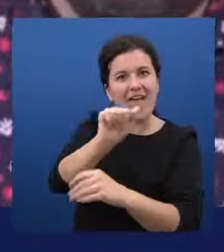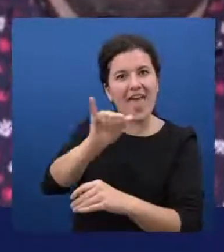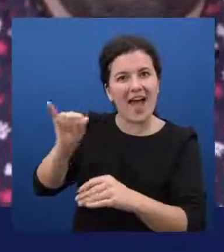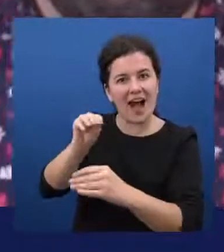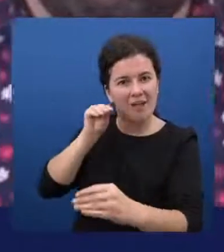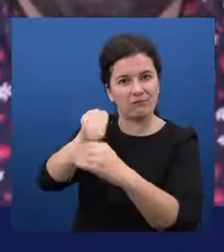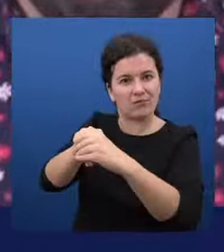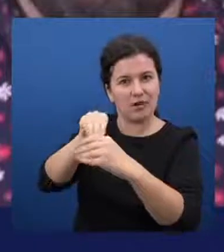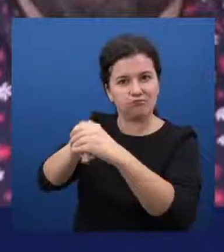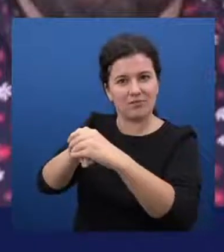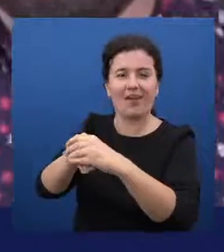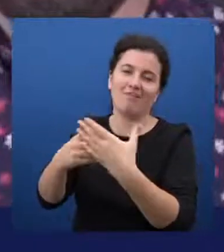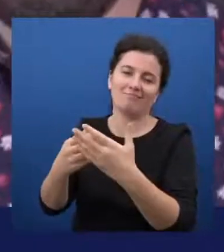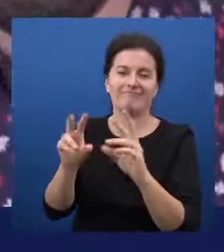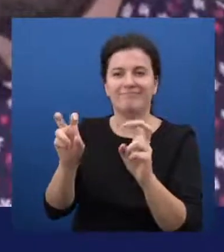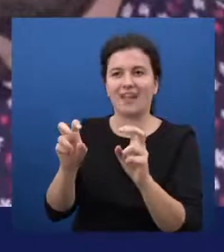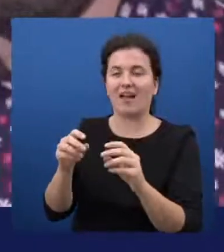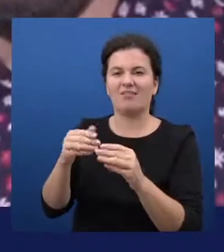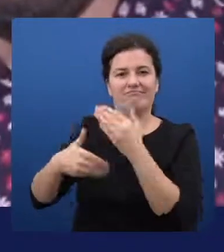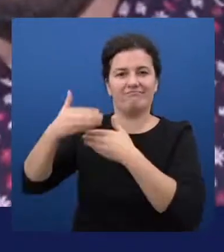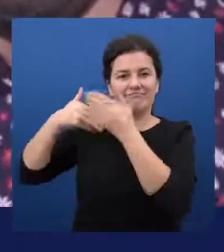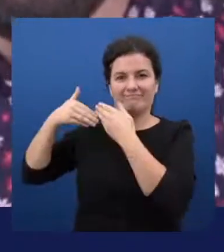You know, you had the joke of the